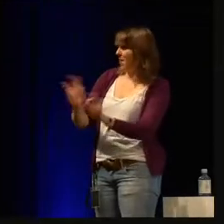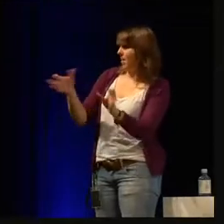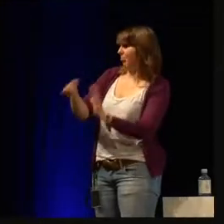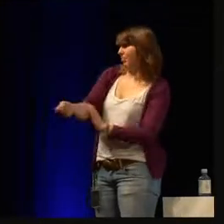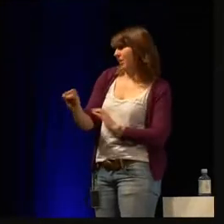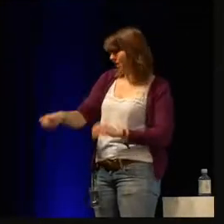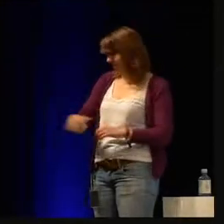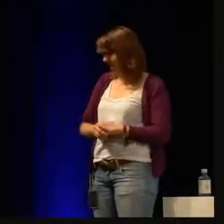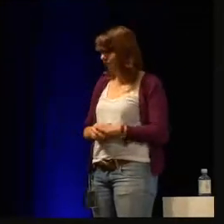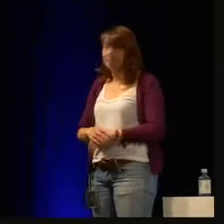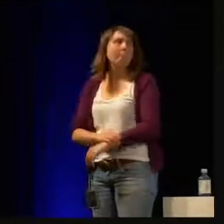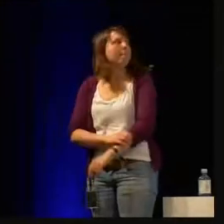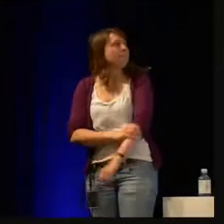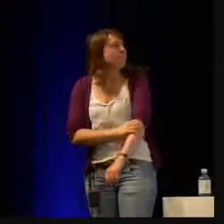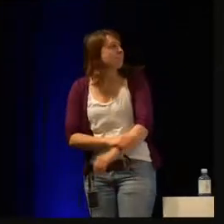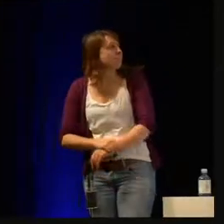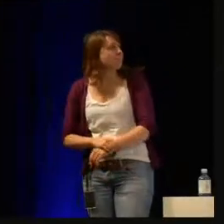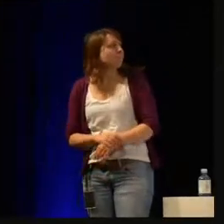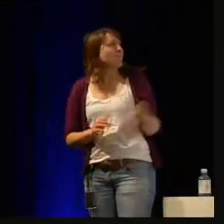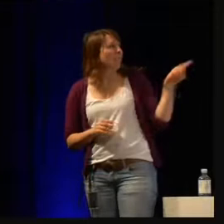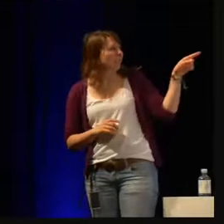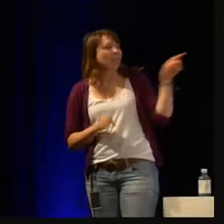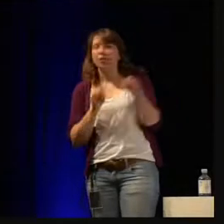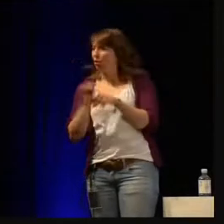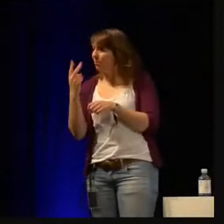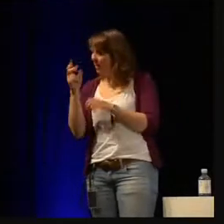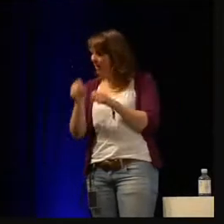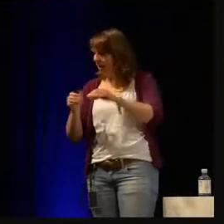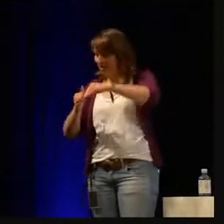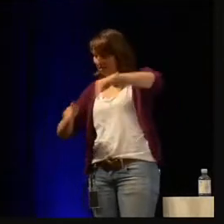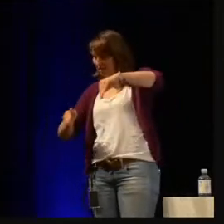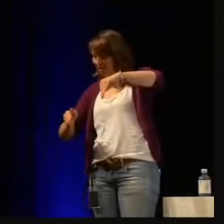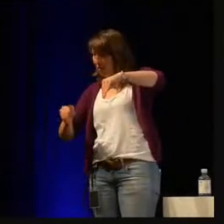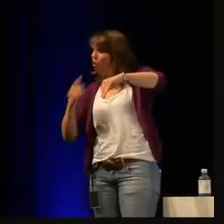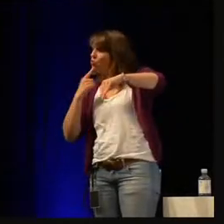line of distinction based on a huge number of examples.